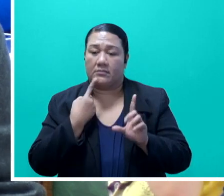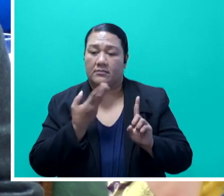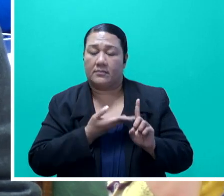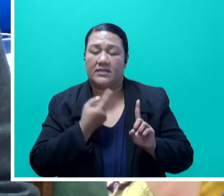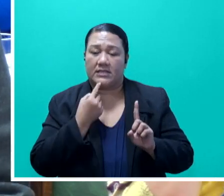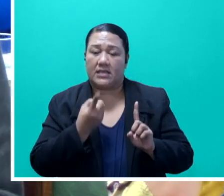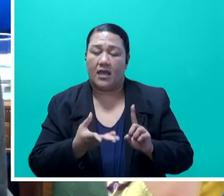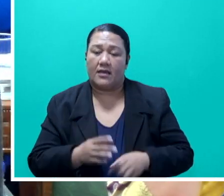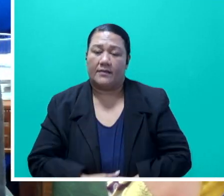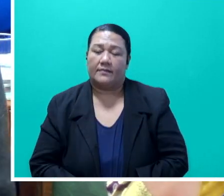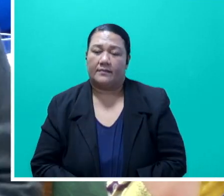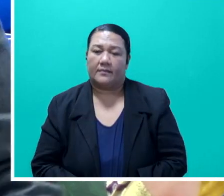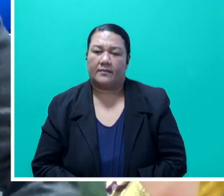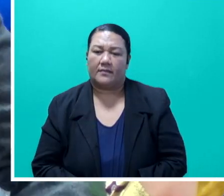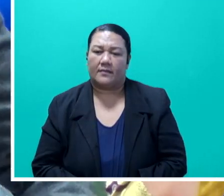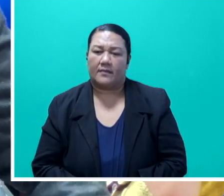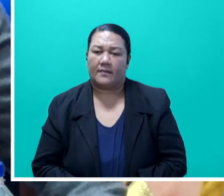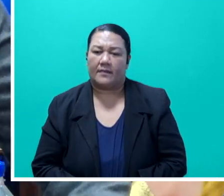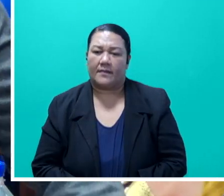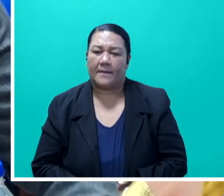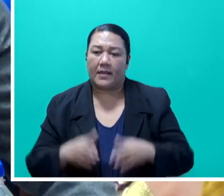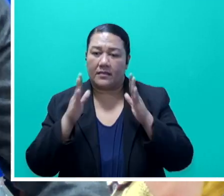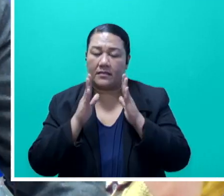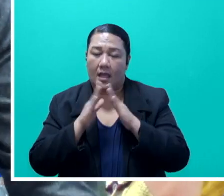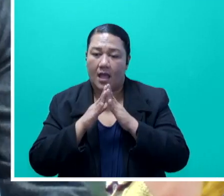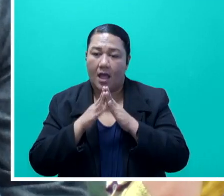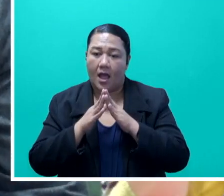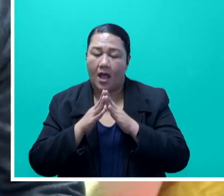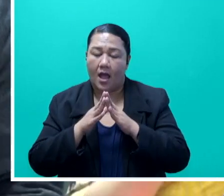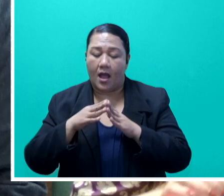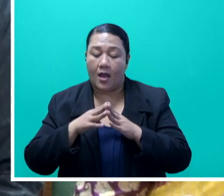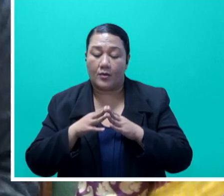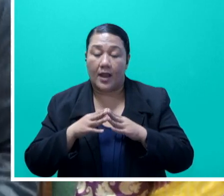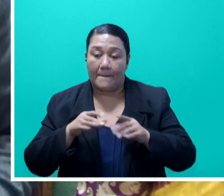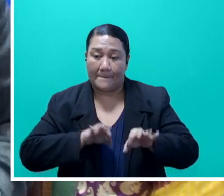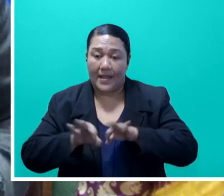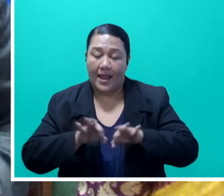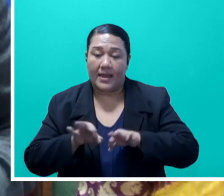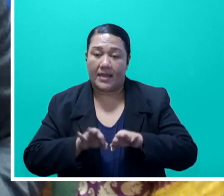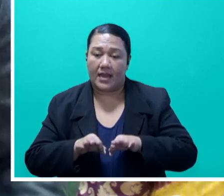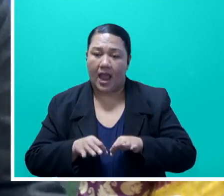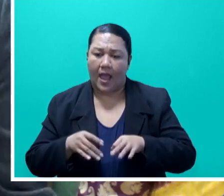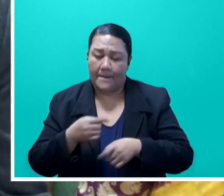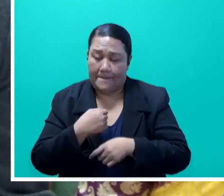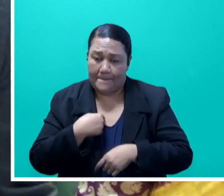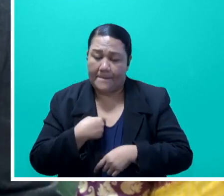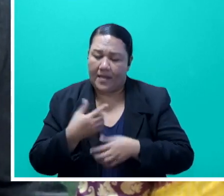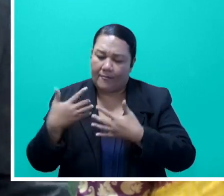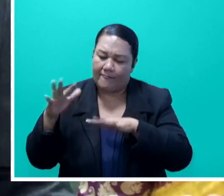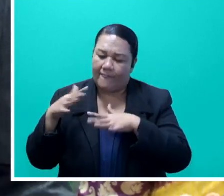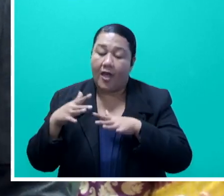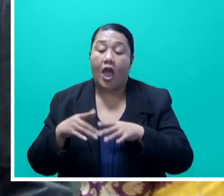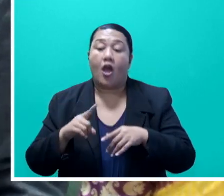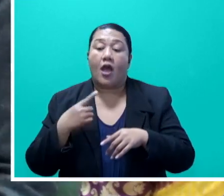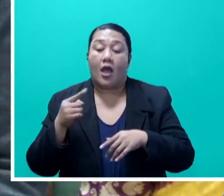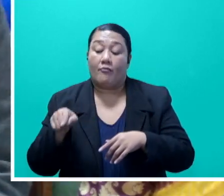to the town and country planning, and so has the Minister. Mr. Speaker, sir, I'd like to commend the committee. Some